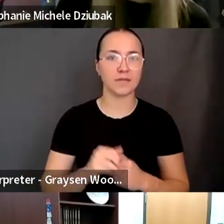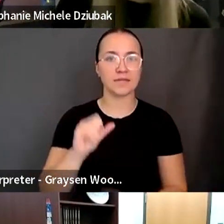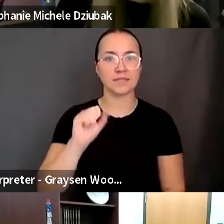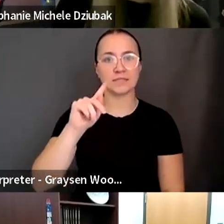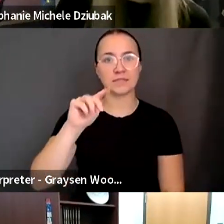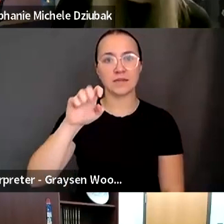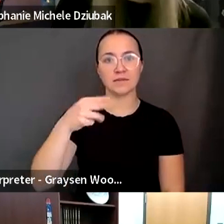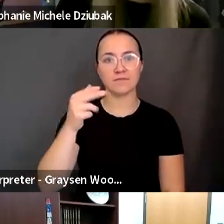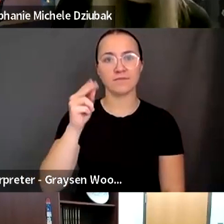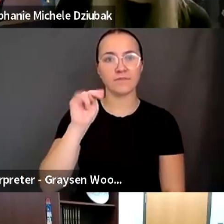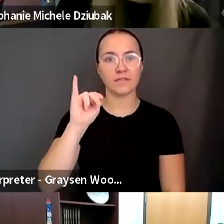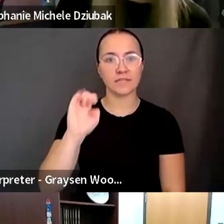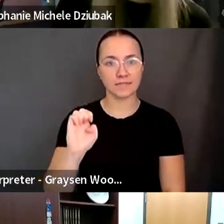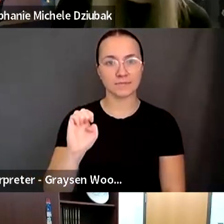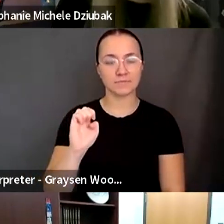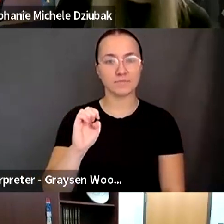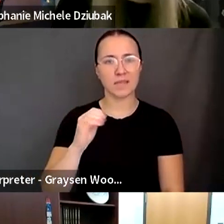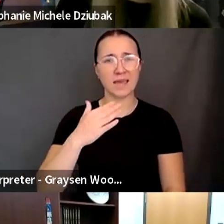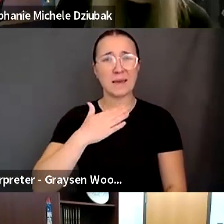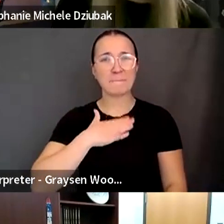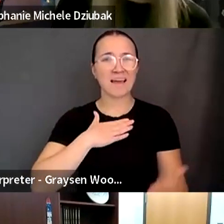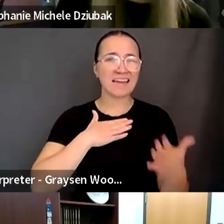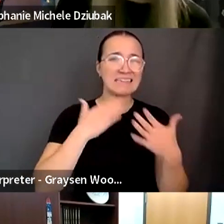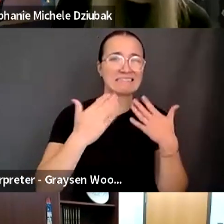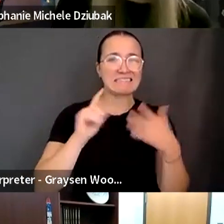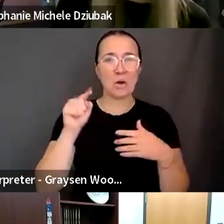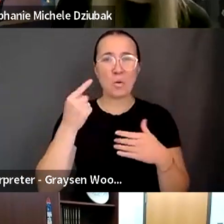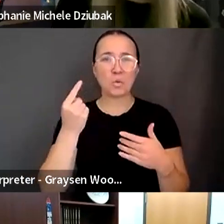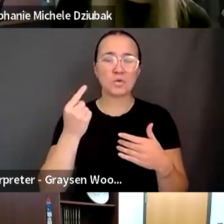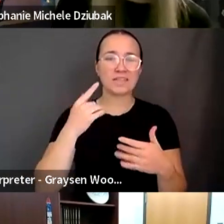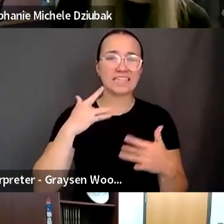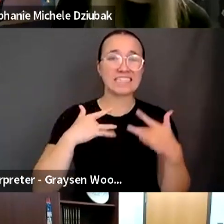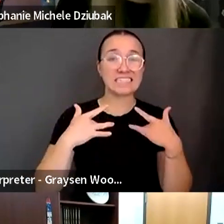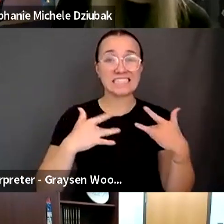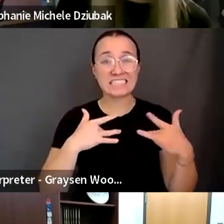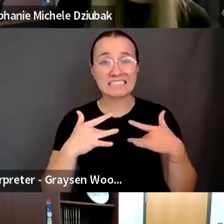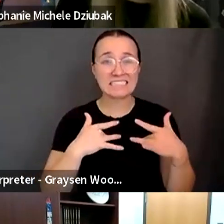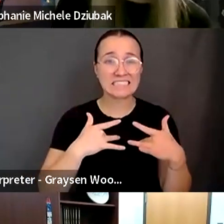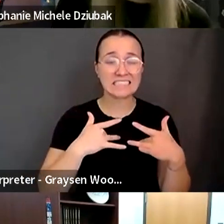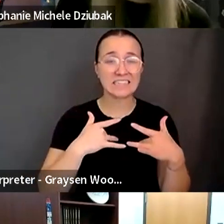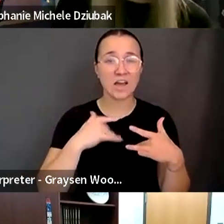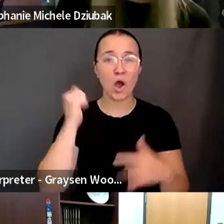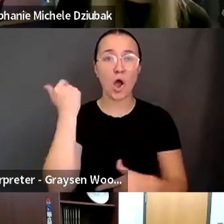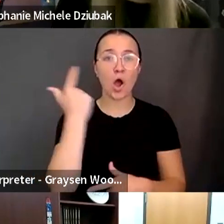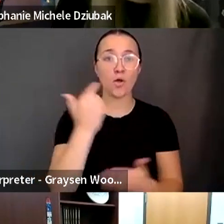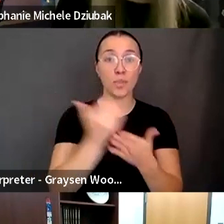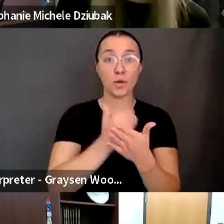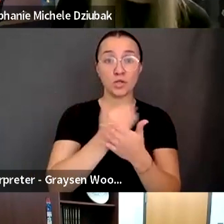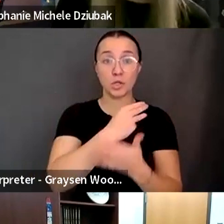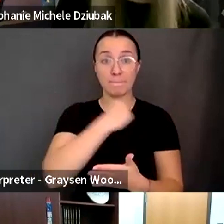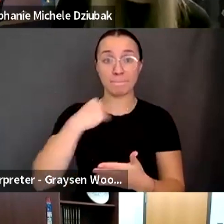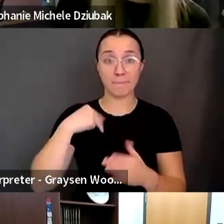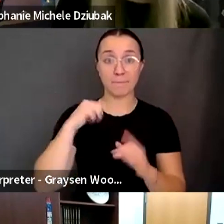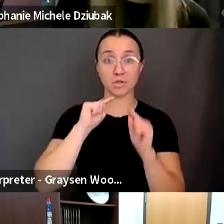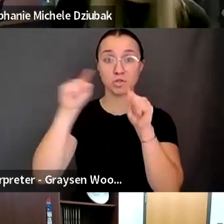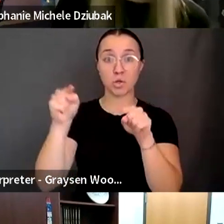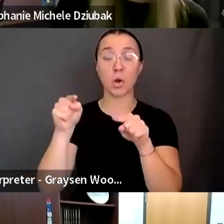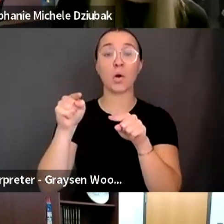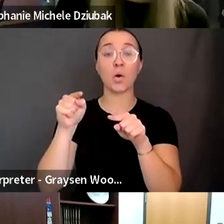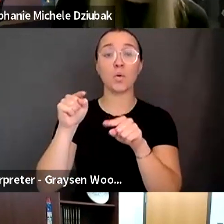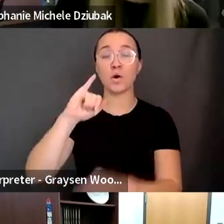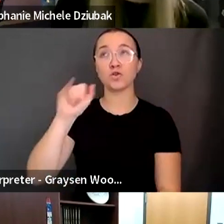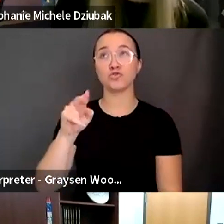My only caution is all of the new Codi nominees and officers go before city council June